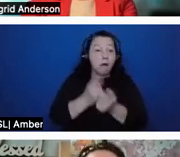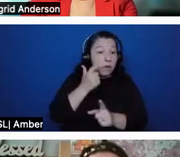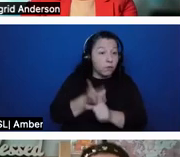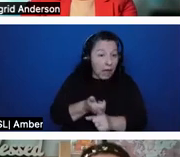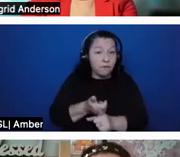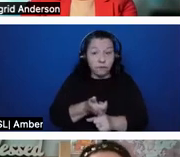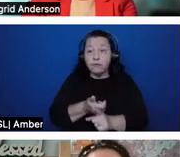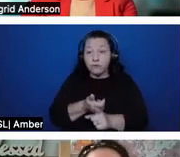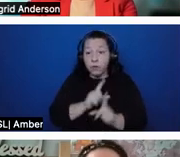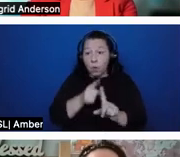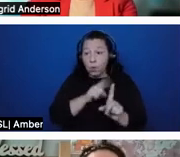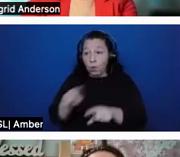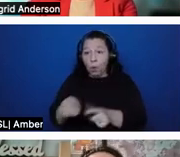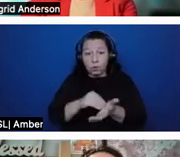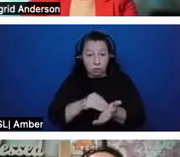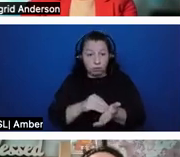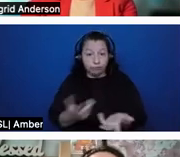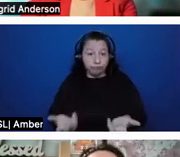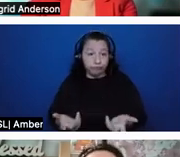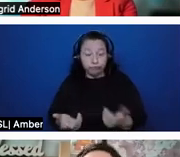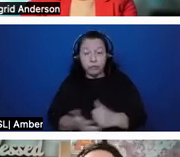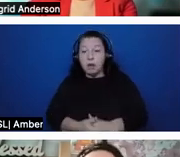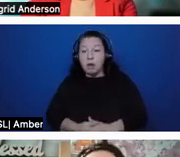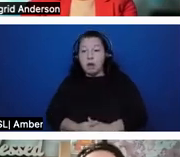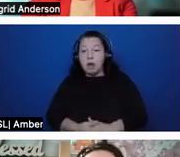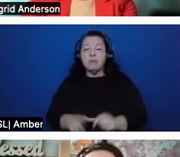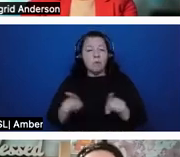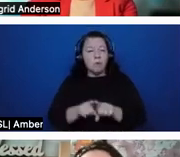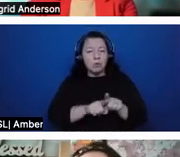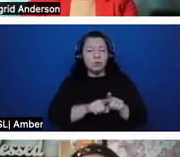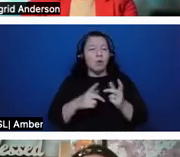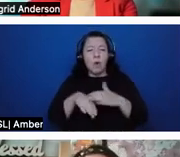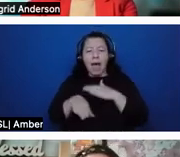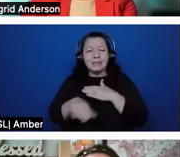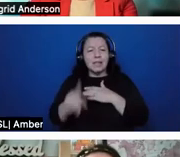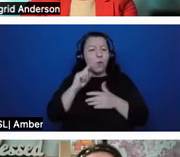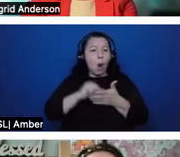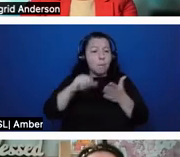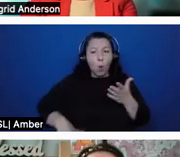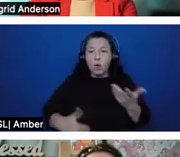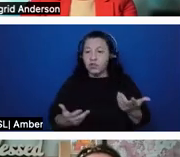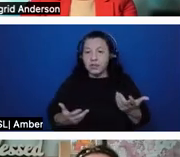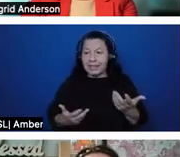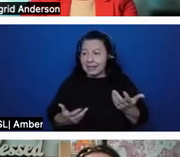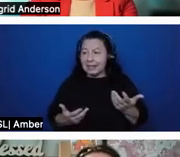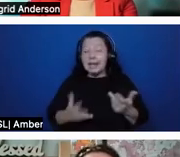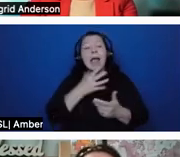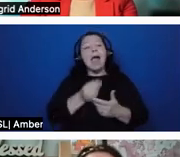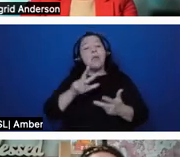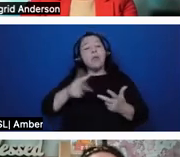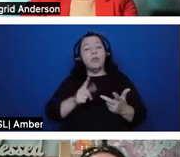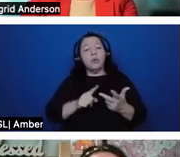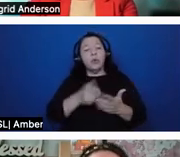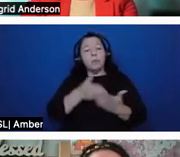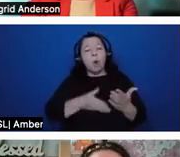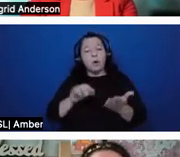at doctor's appointments. As well as like the access to abortion. And then the third part of the definition